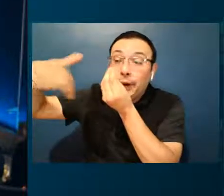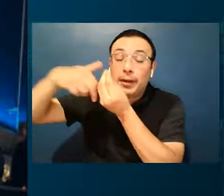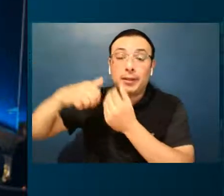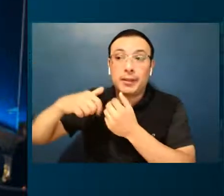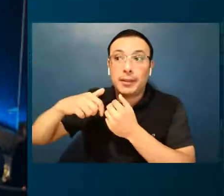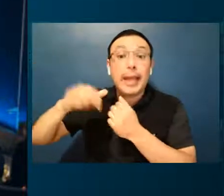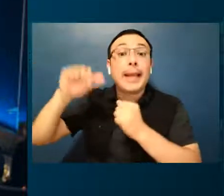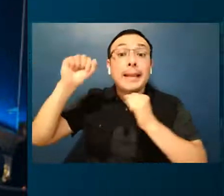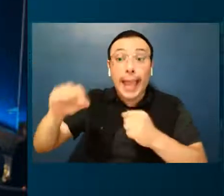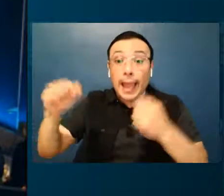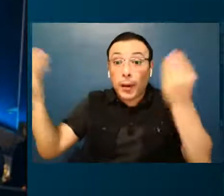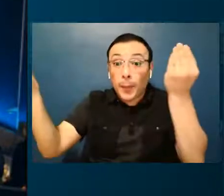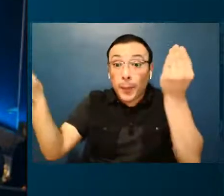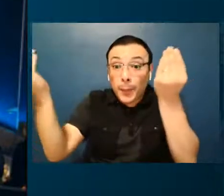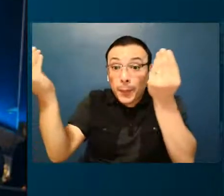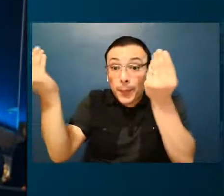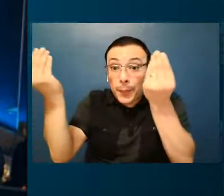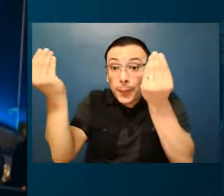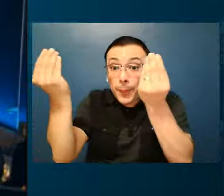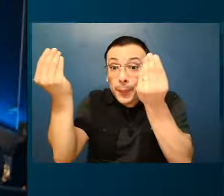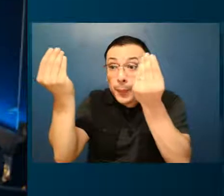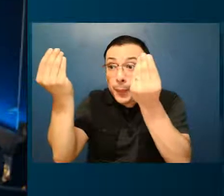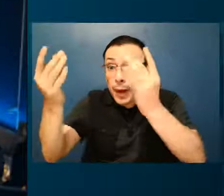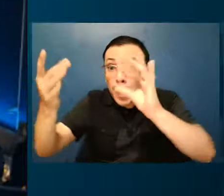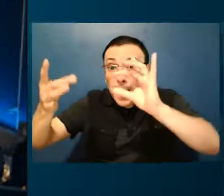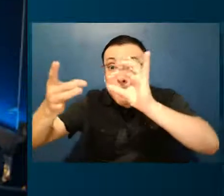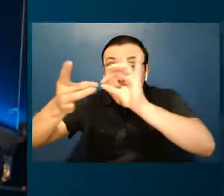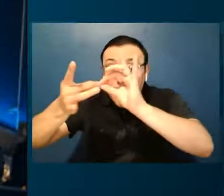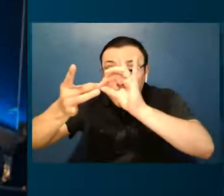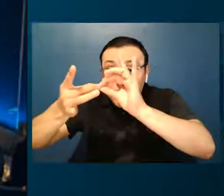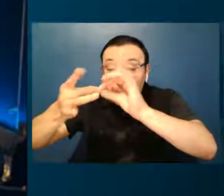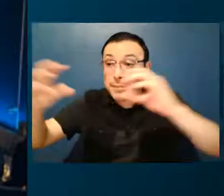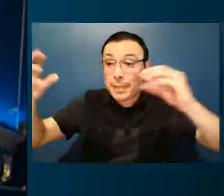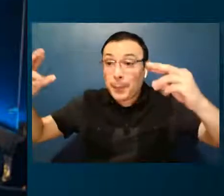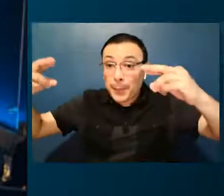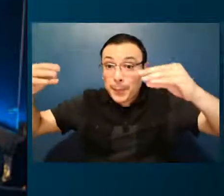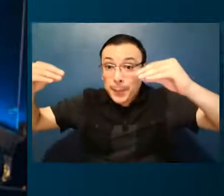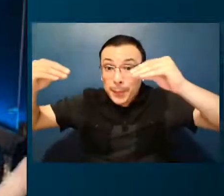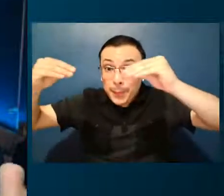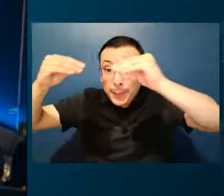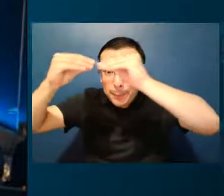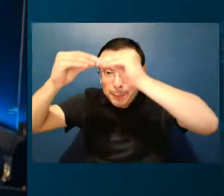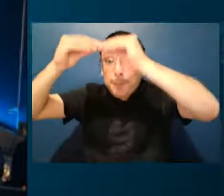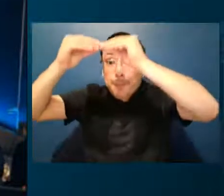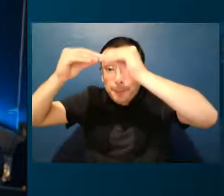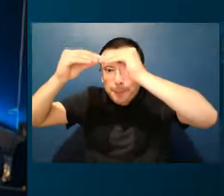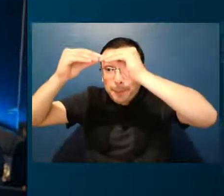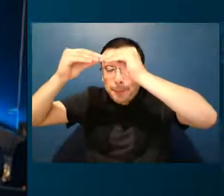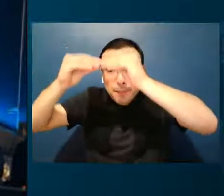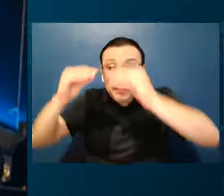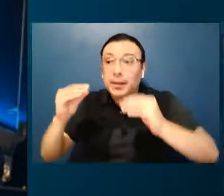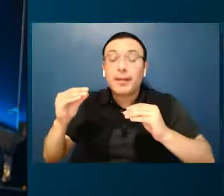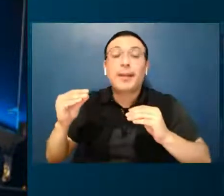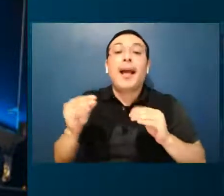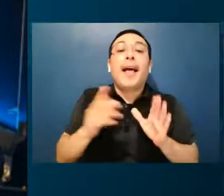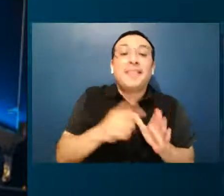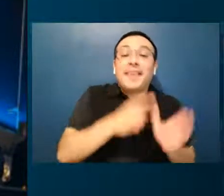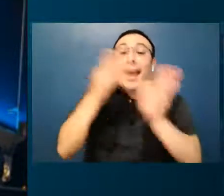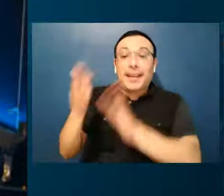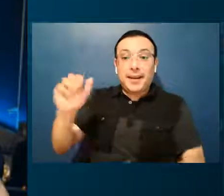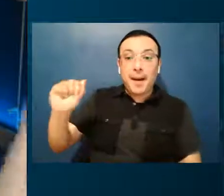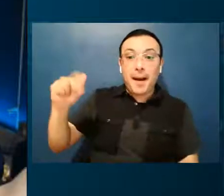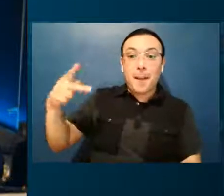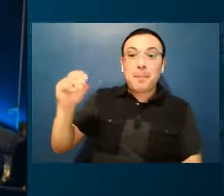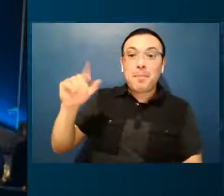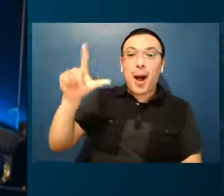space, you could say. And then eventually we get to Apollo, which is where we could say it's our restless teenager phase, taking